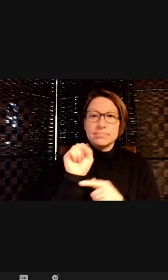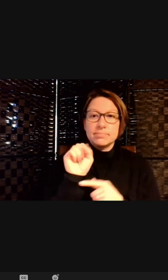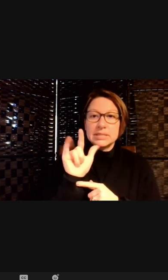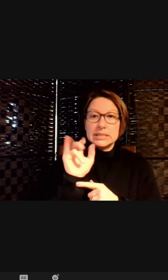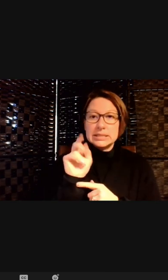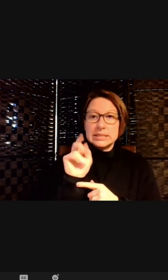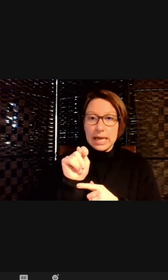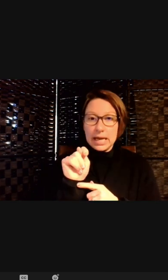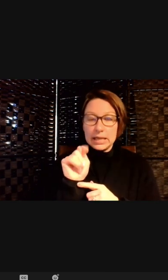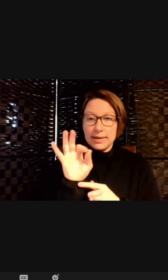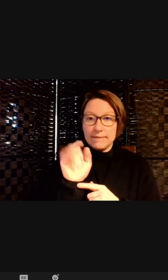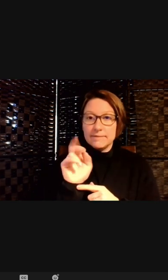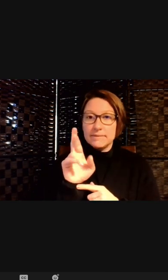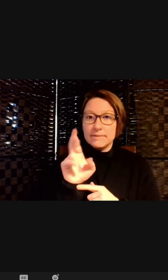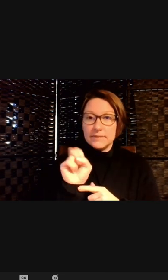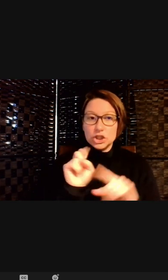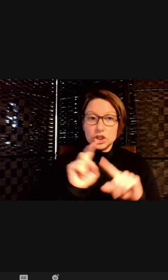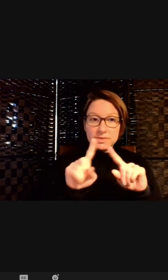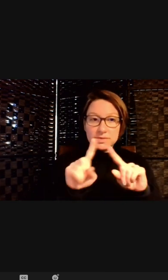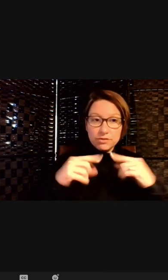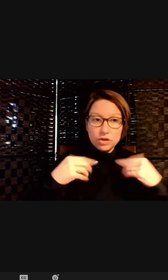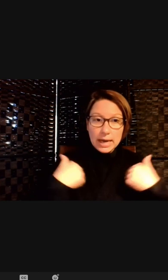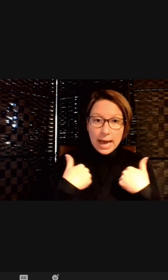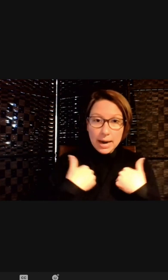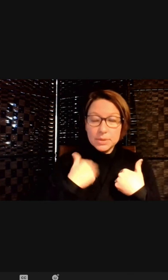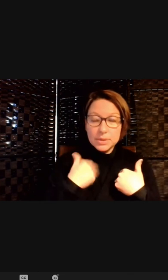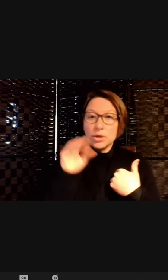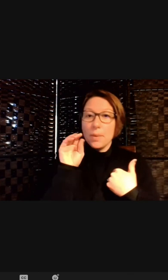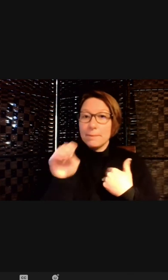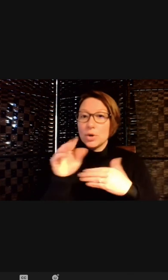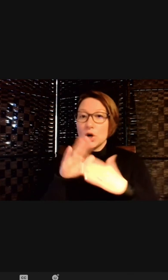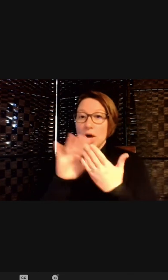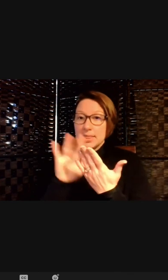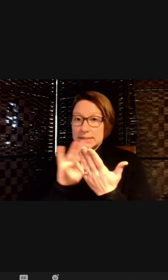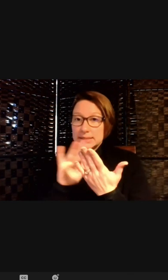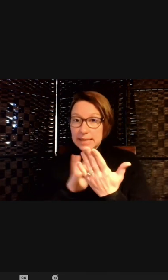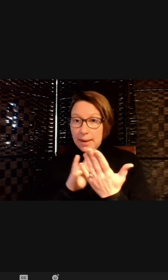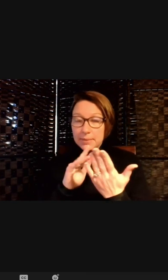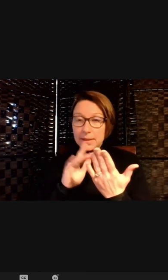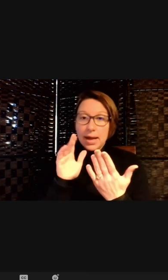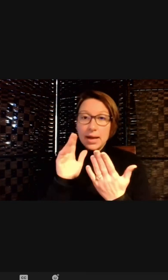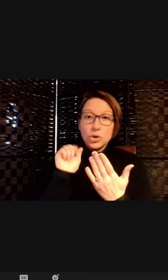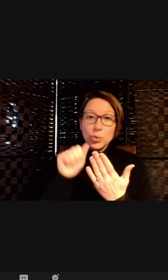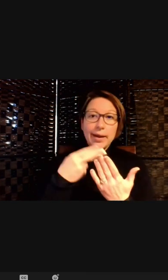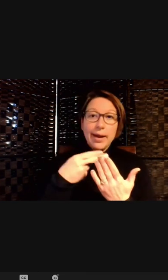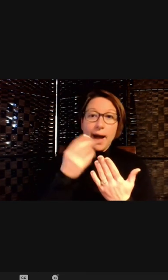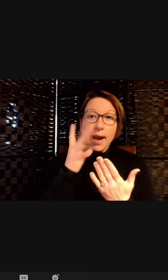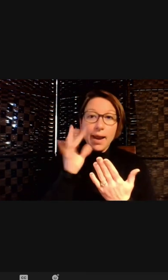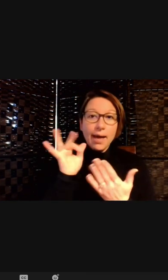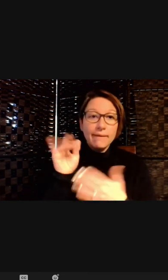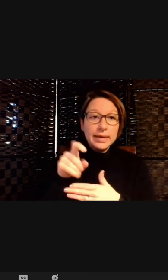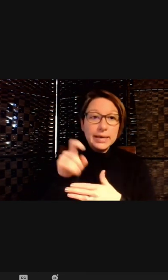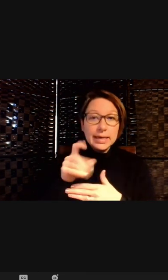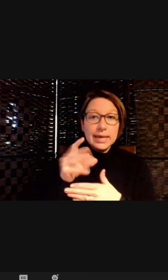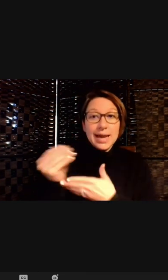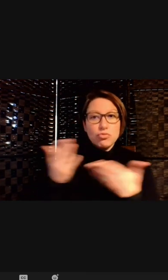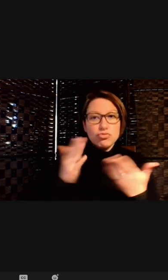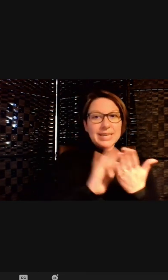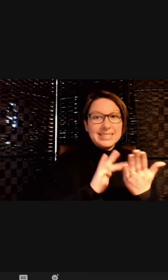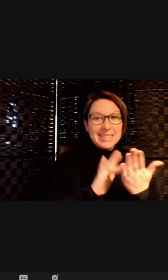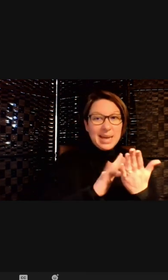on a tablet, and add movement if necessary. And I would bring that tablet with us to the zoo the day of the field trip. And